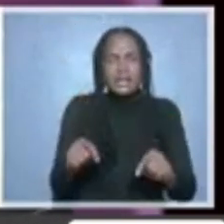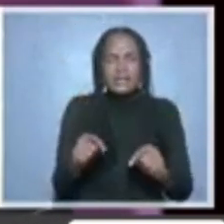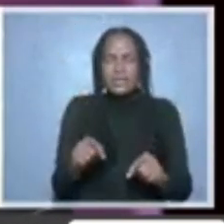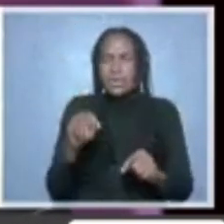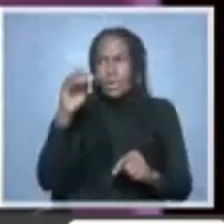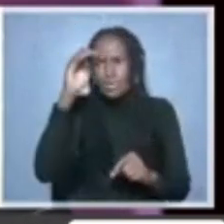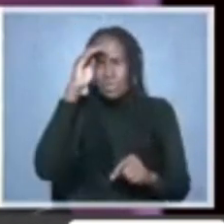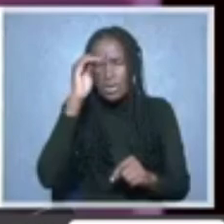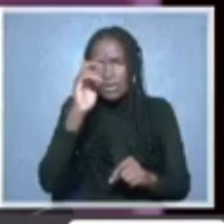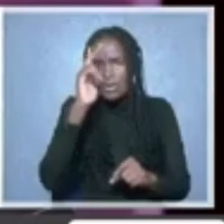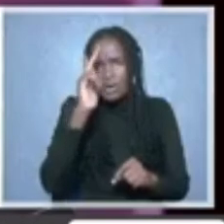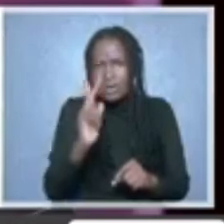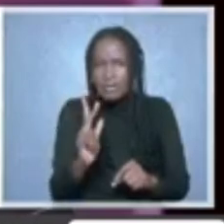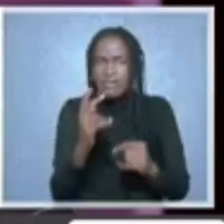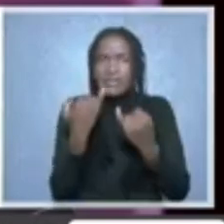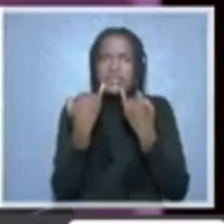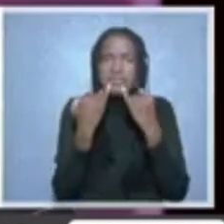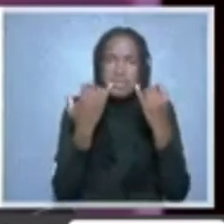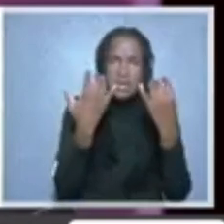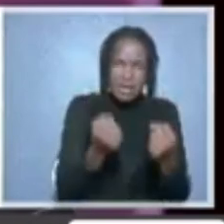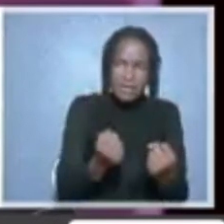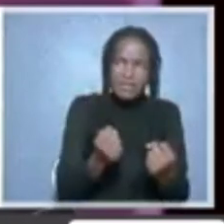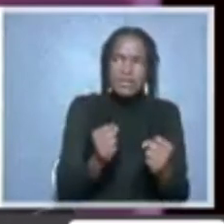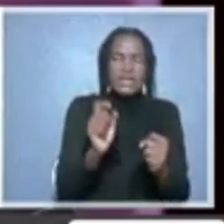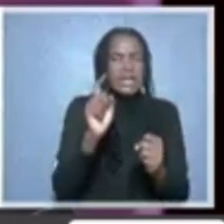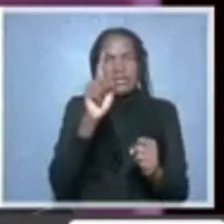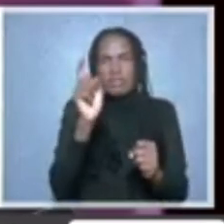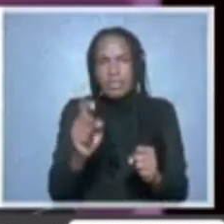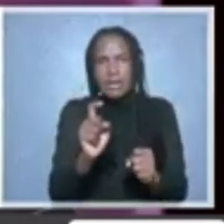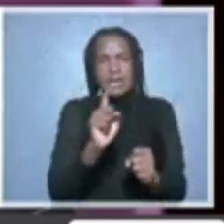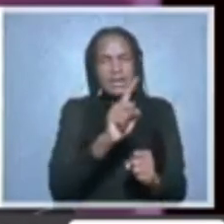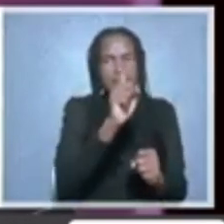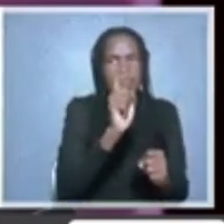have been connecting. Now, tomorrow